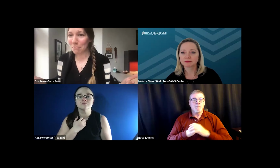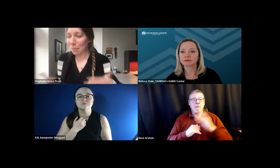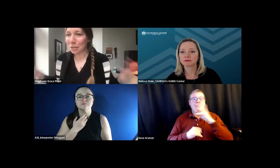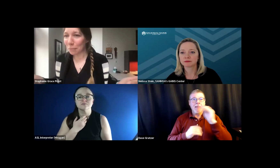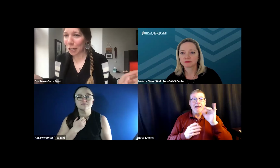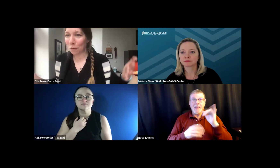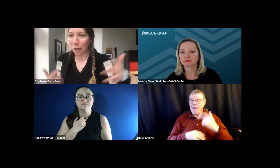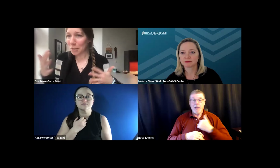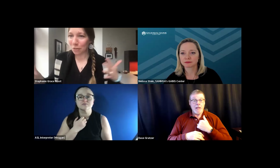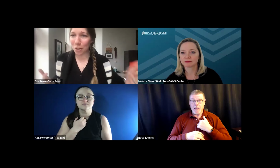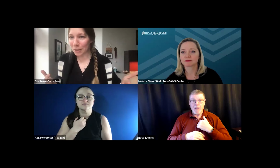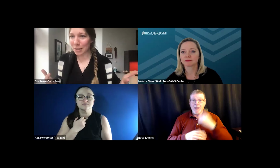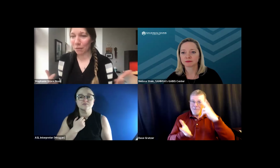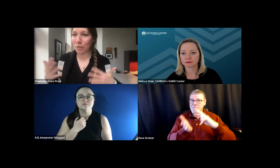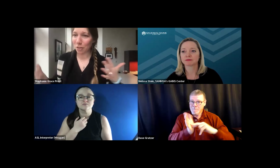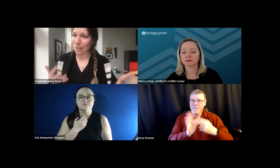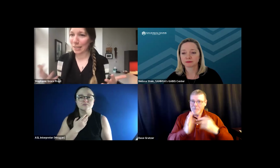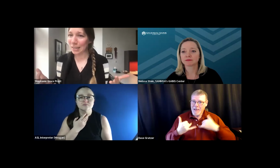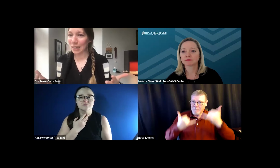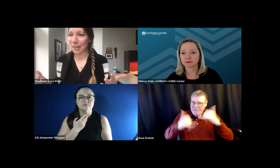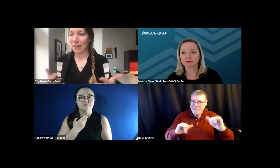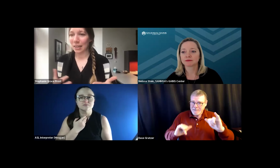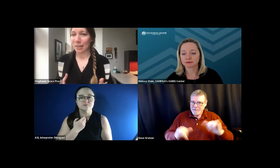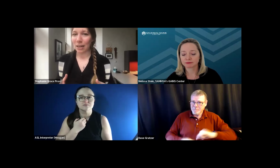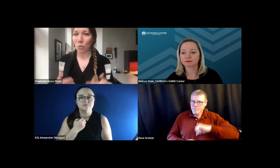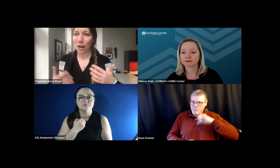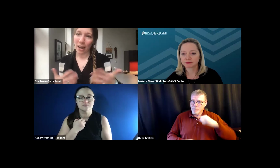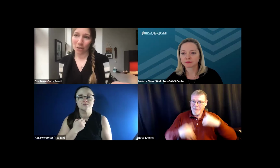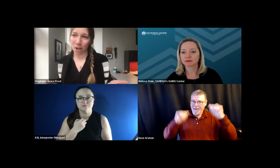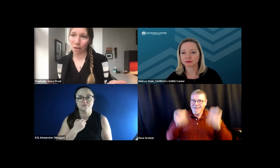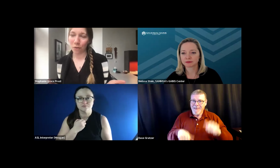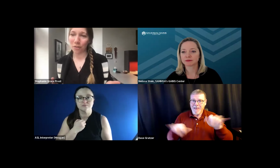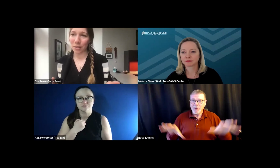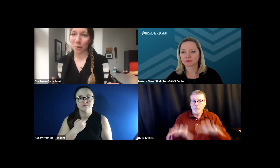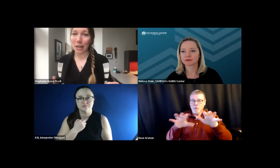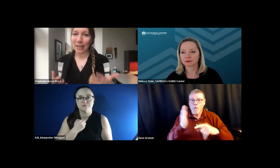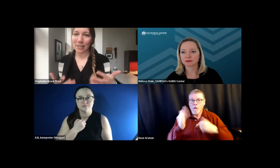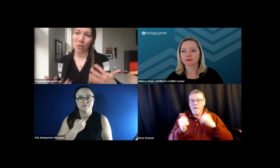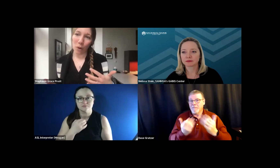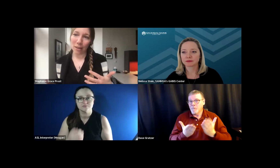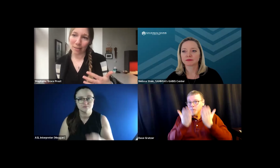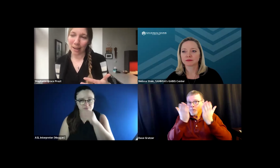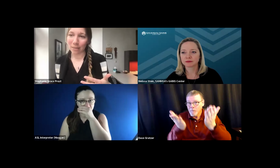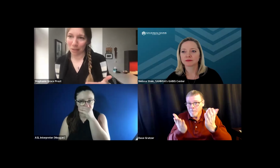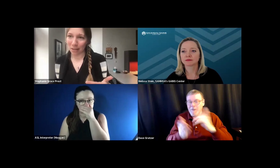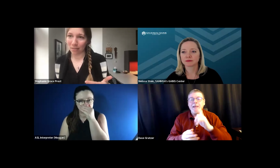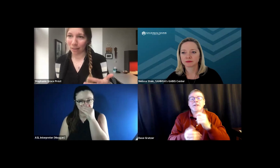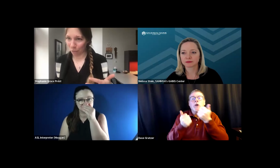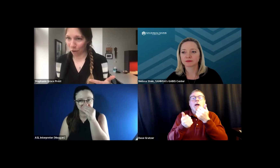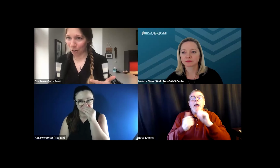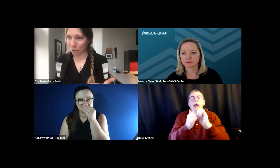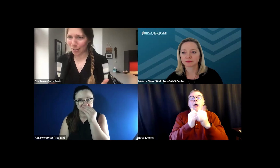know, I'm still meaningful. I'm still doing stuff. There's a lot of dignity in what I have to offer. So is there a way that that can